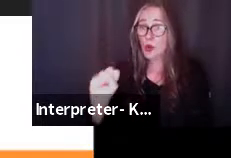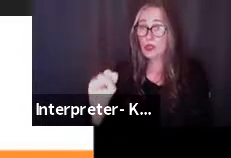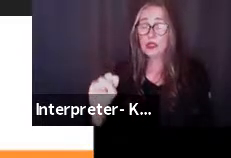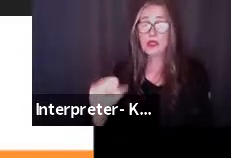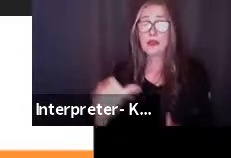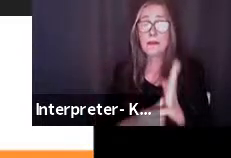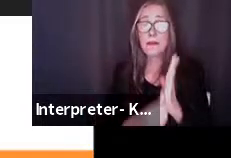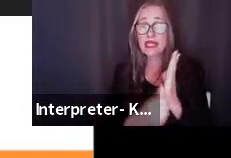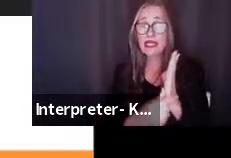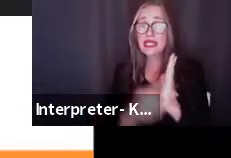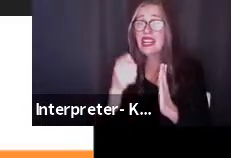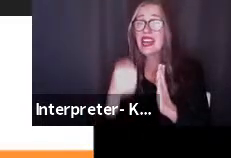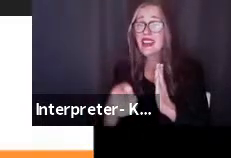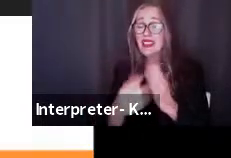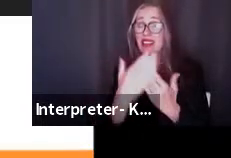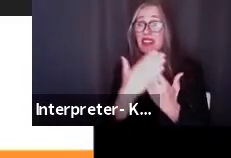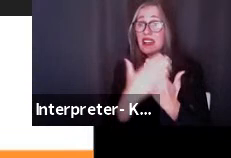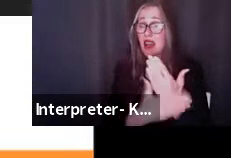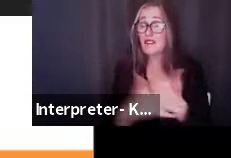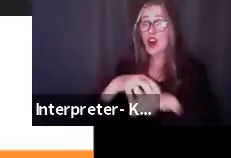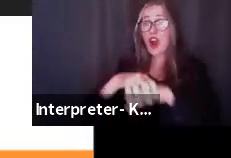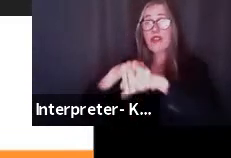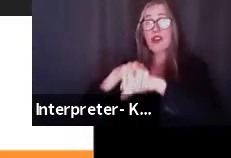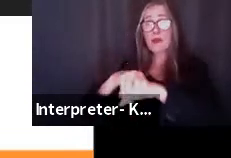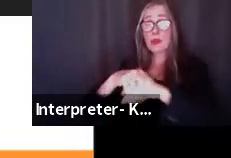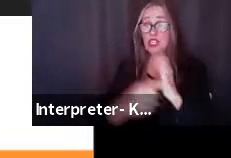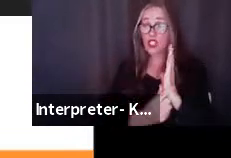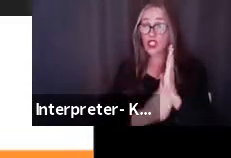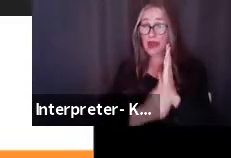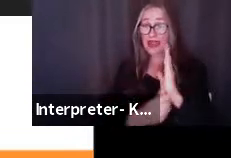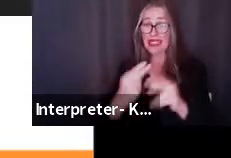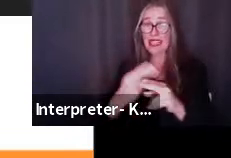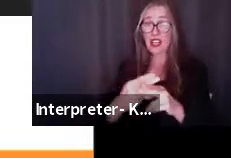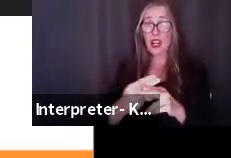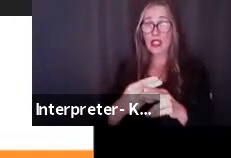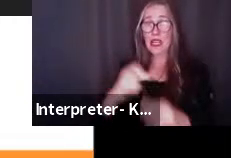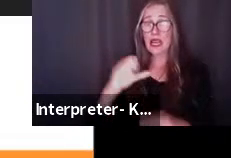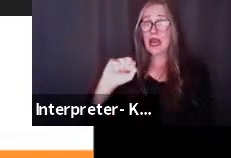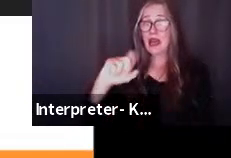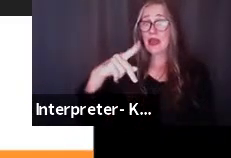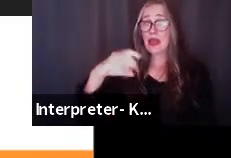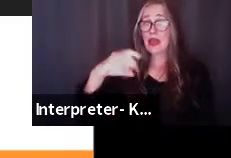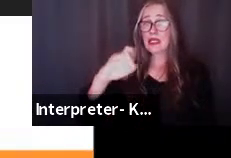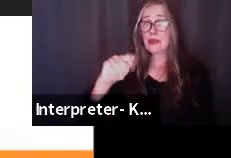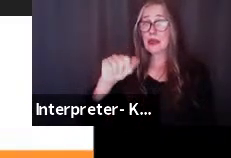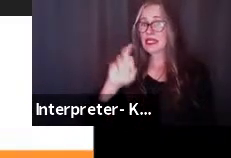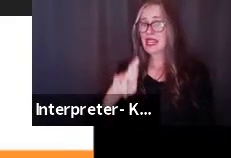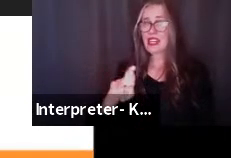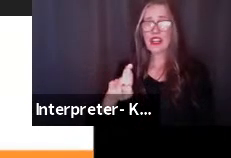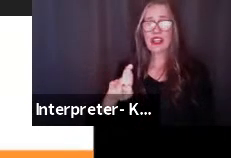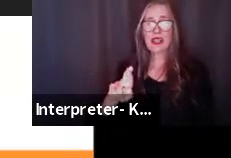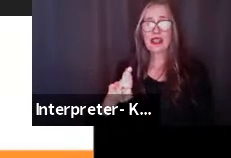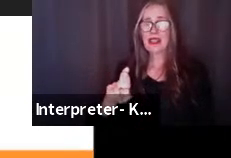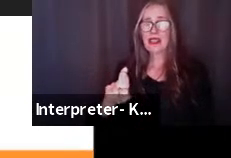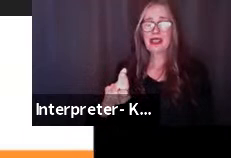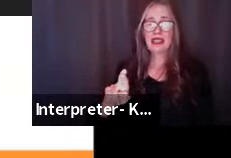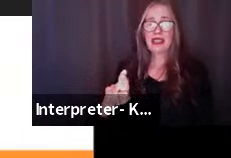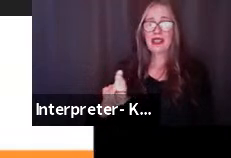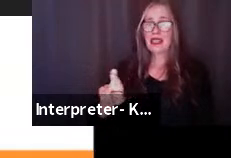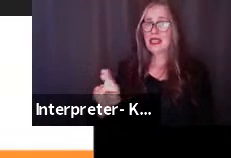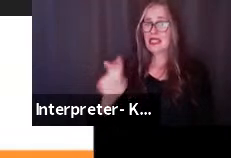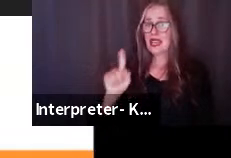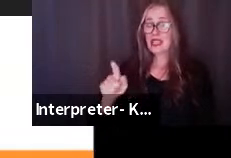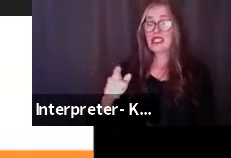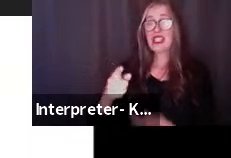and this is the cover of a british magazine a spectator that means there's no words their article is titled the